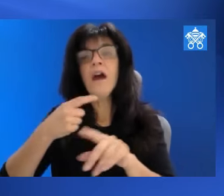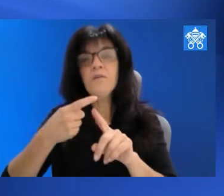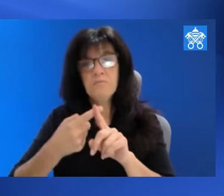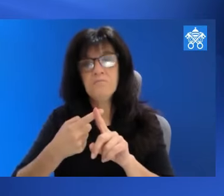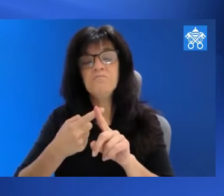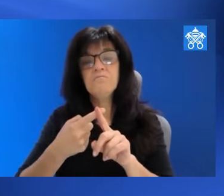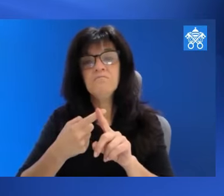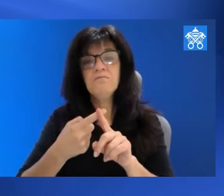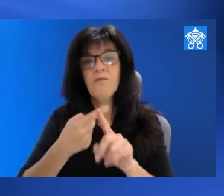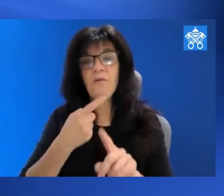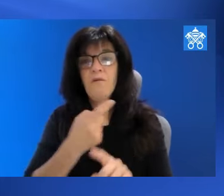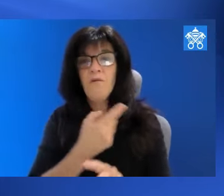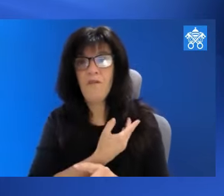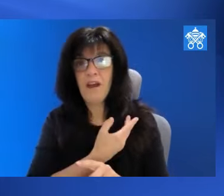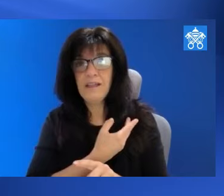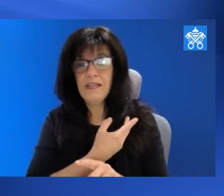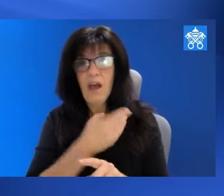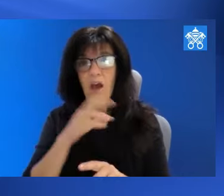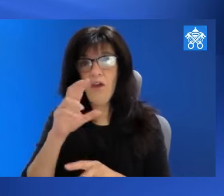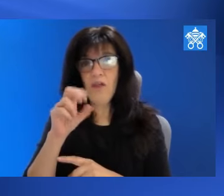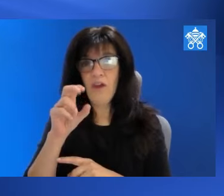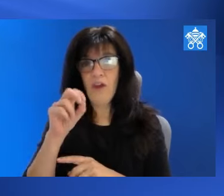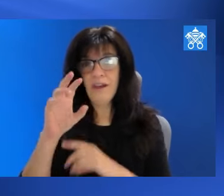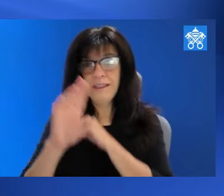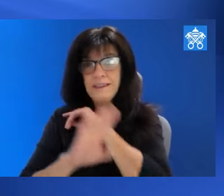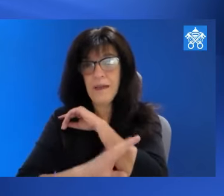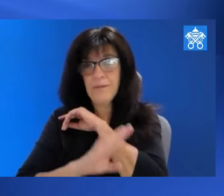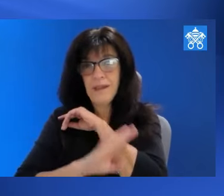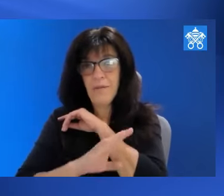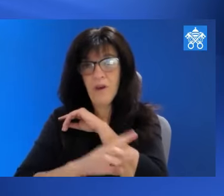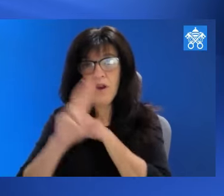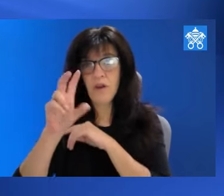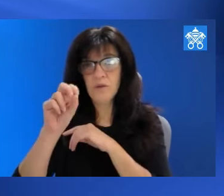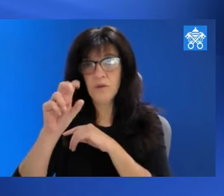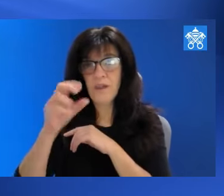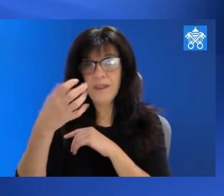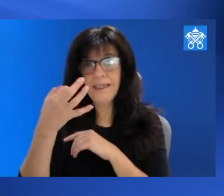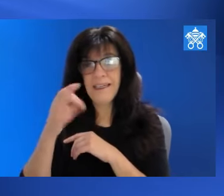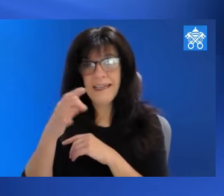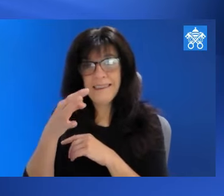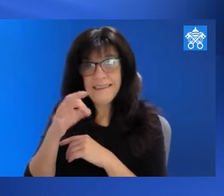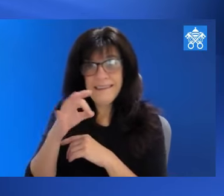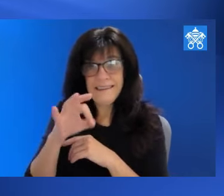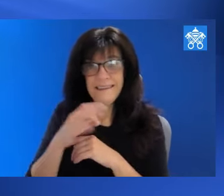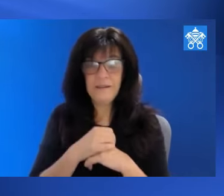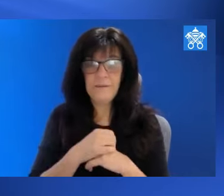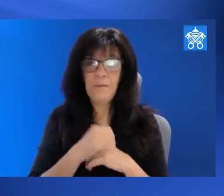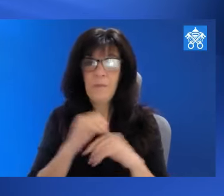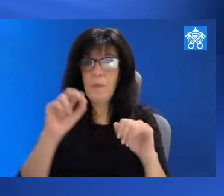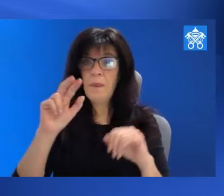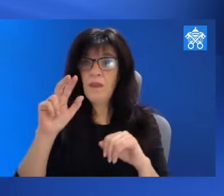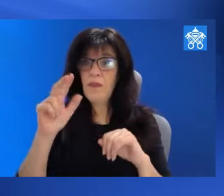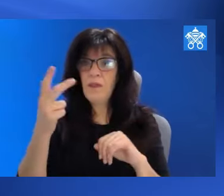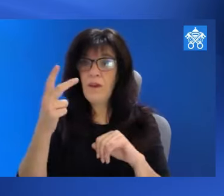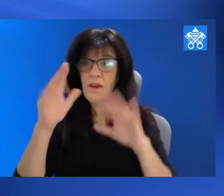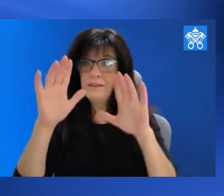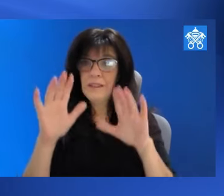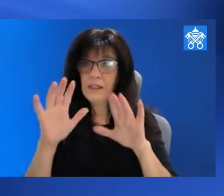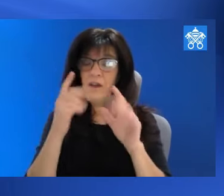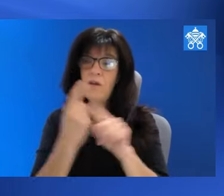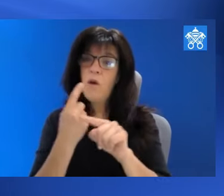2019 and on the third Sunday of Ordinary Time dedicated to the celebration and reflection